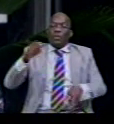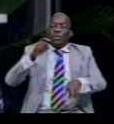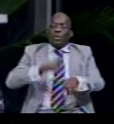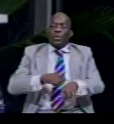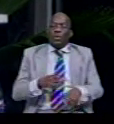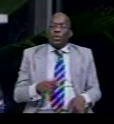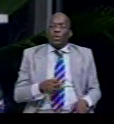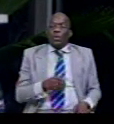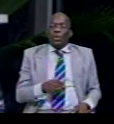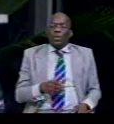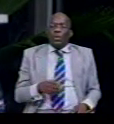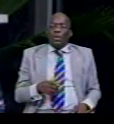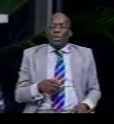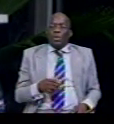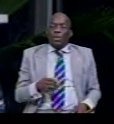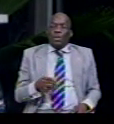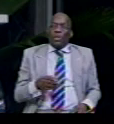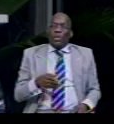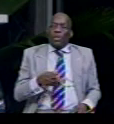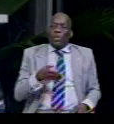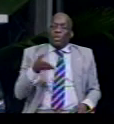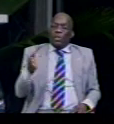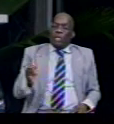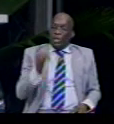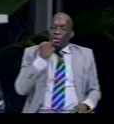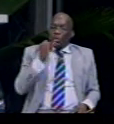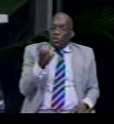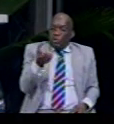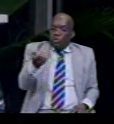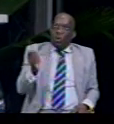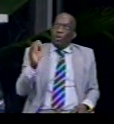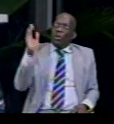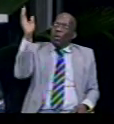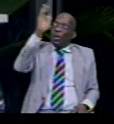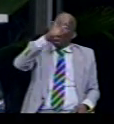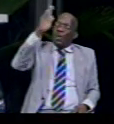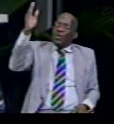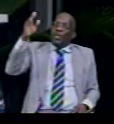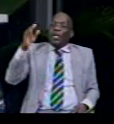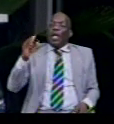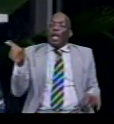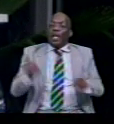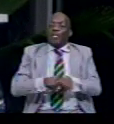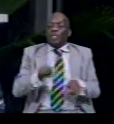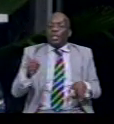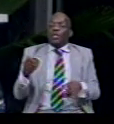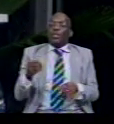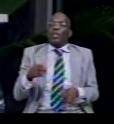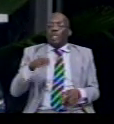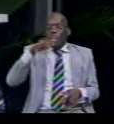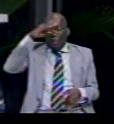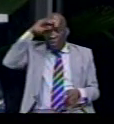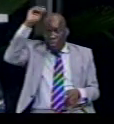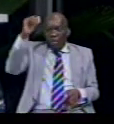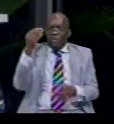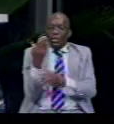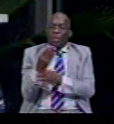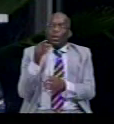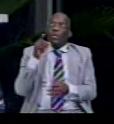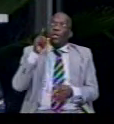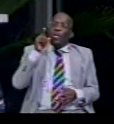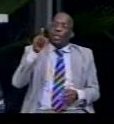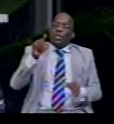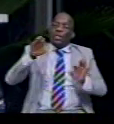a little cloud out of the sea like a man's hand. And he gave some apostles, and some prophets, and